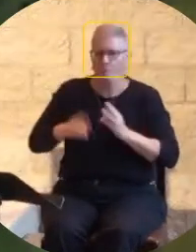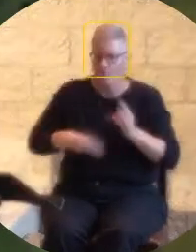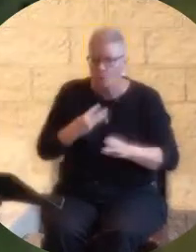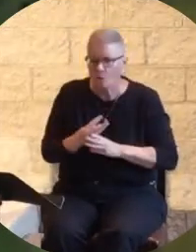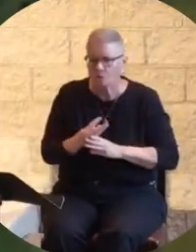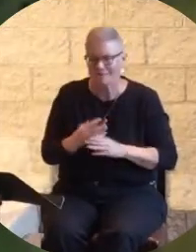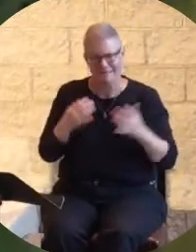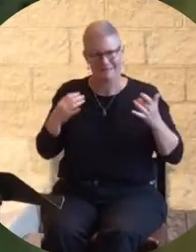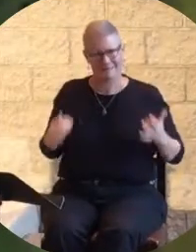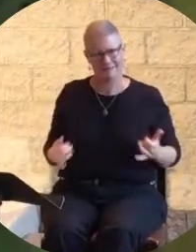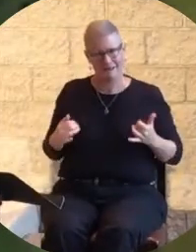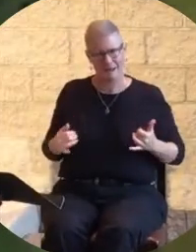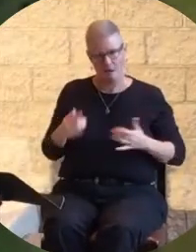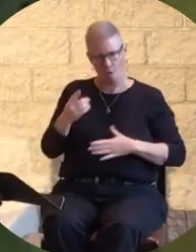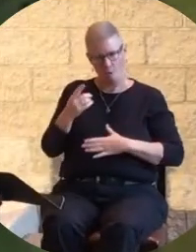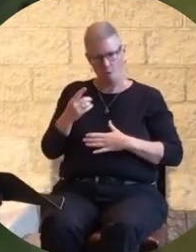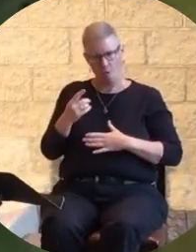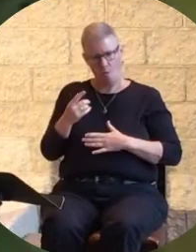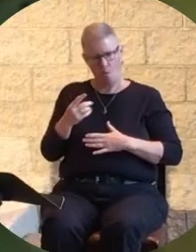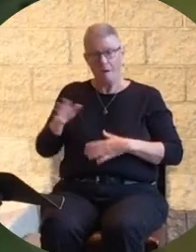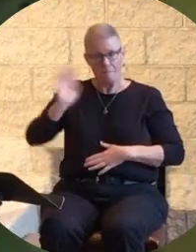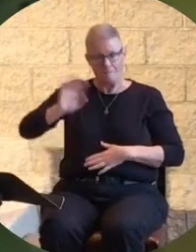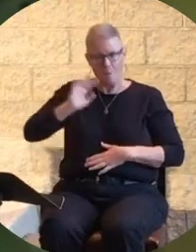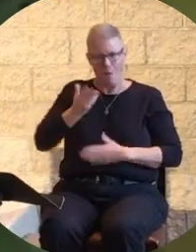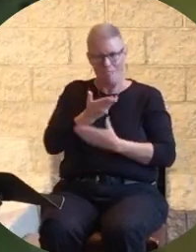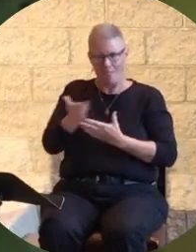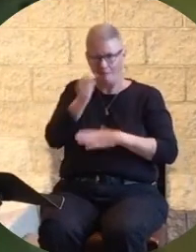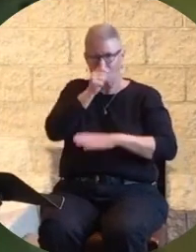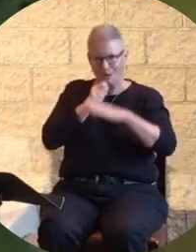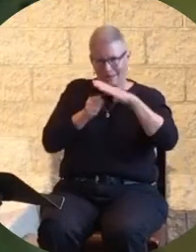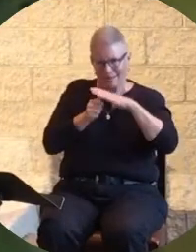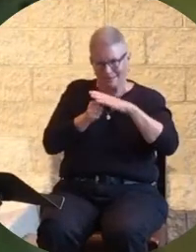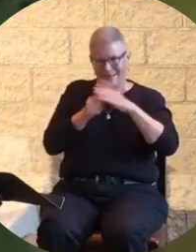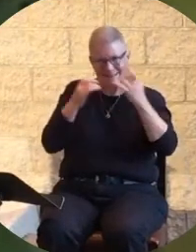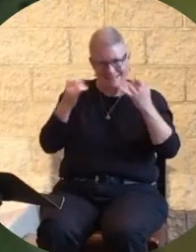hidden were being asked to come to light.